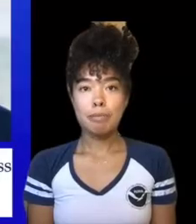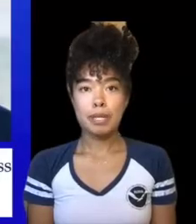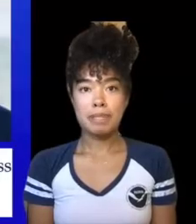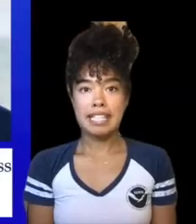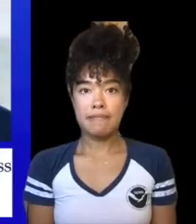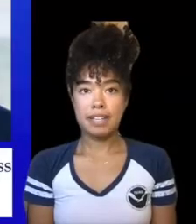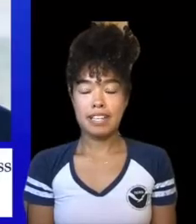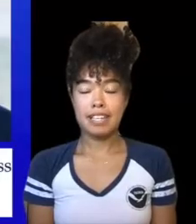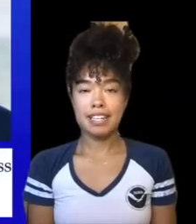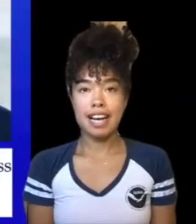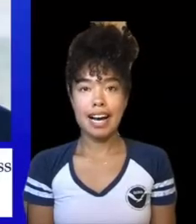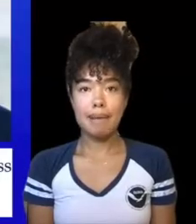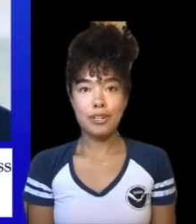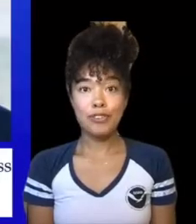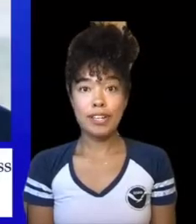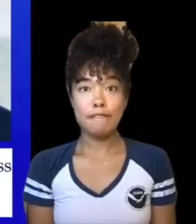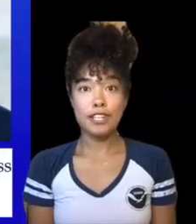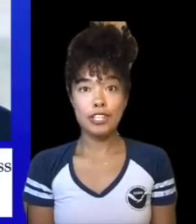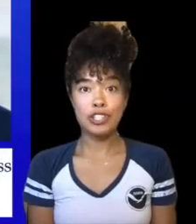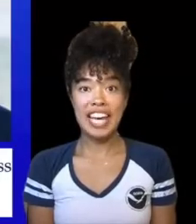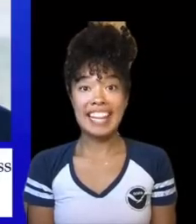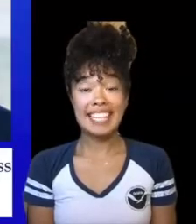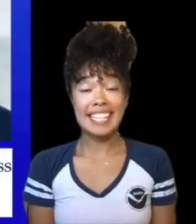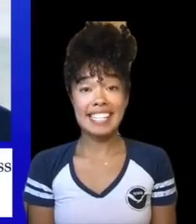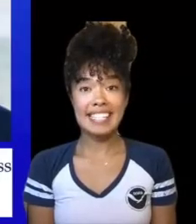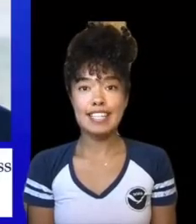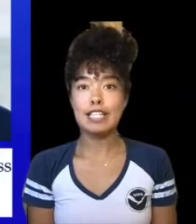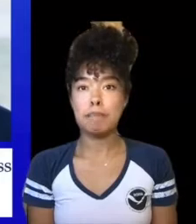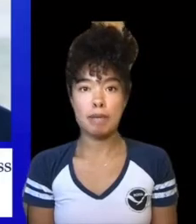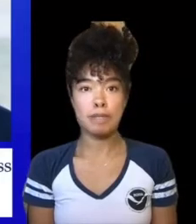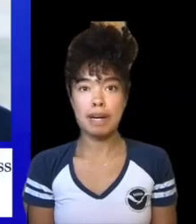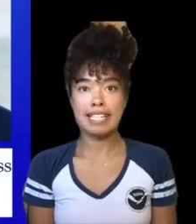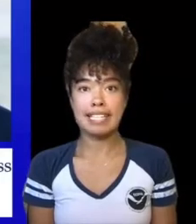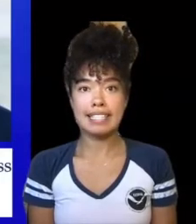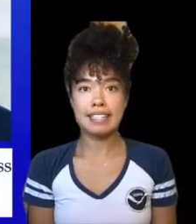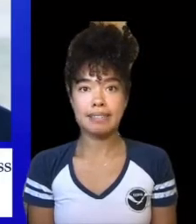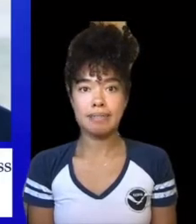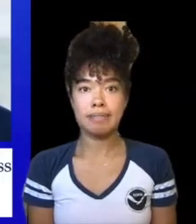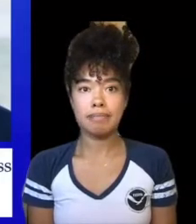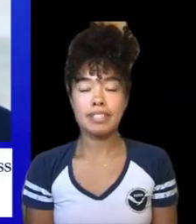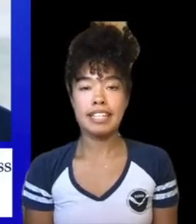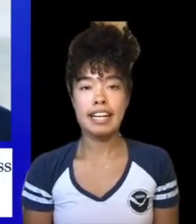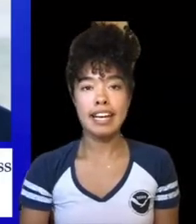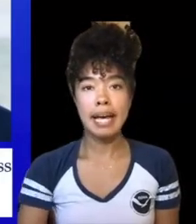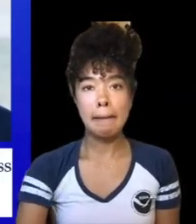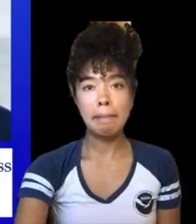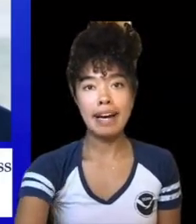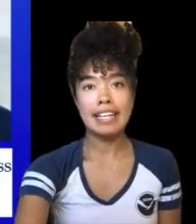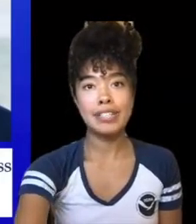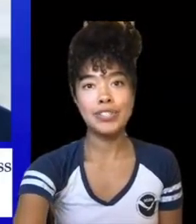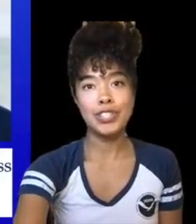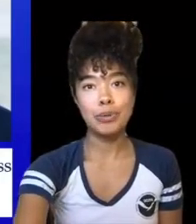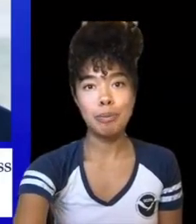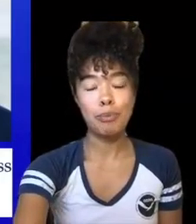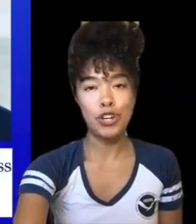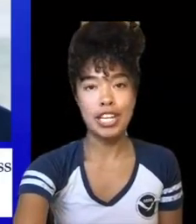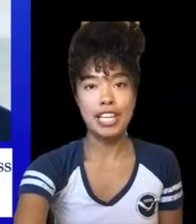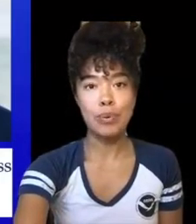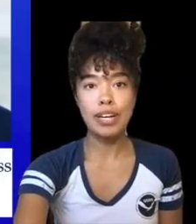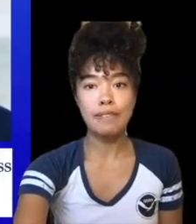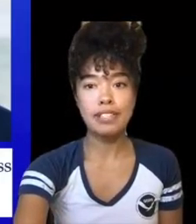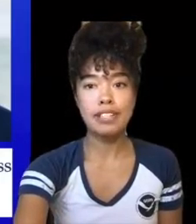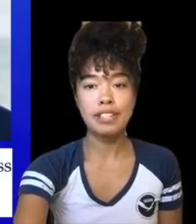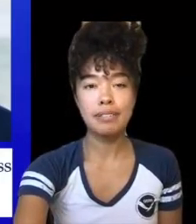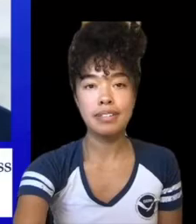Welcome to BIMS TV. I'm Carina Fish, and this is BIMS Bites. Today, I'll be biting into marine